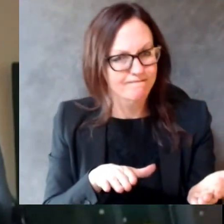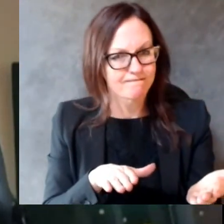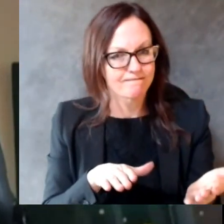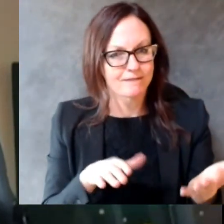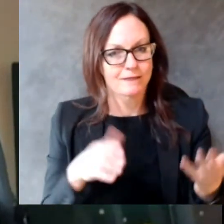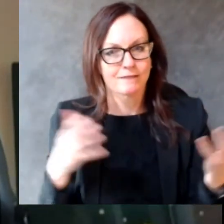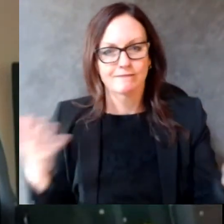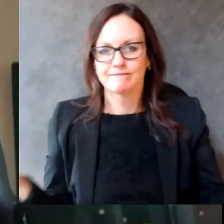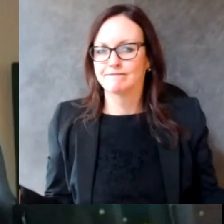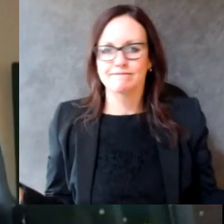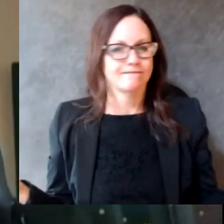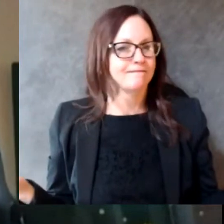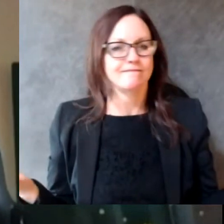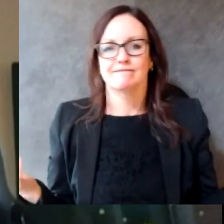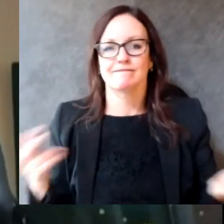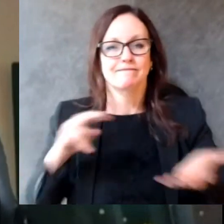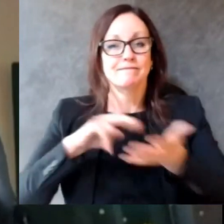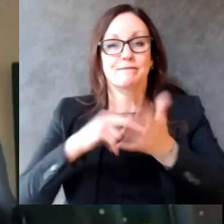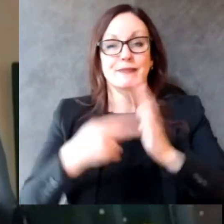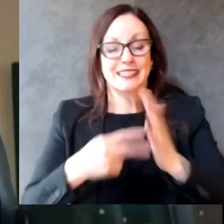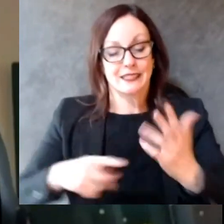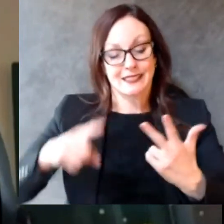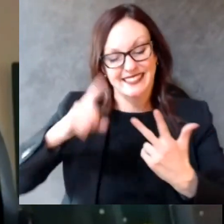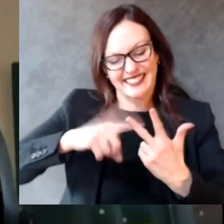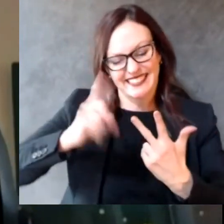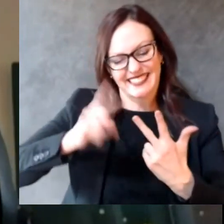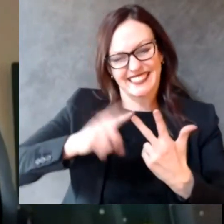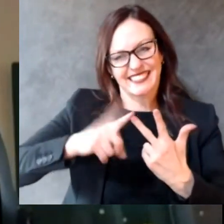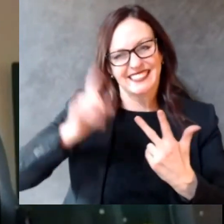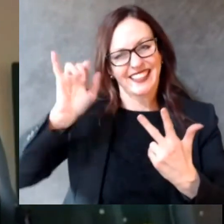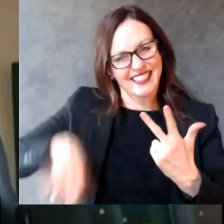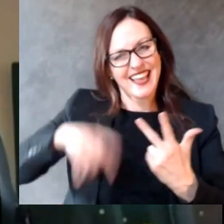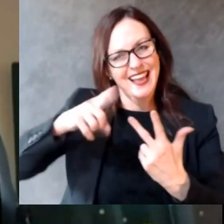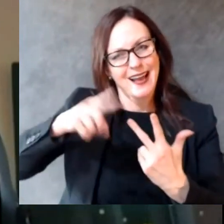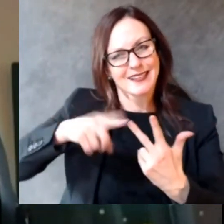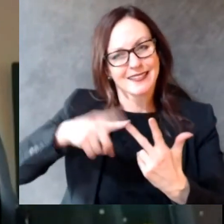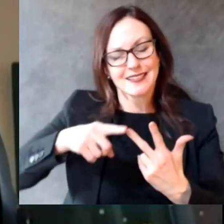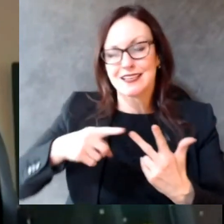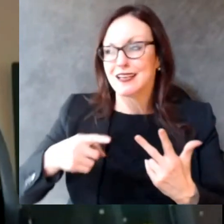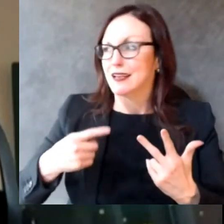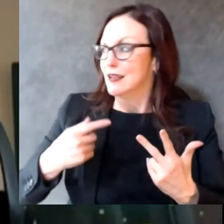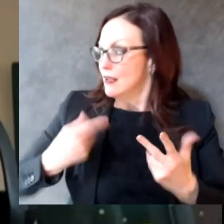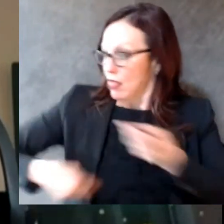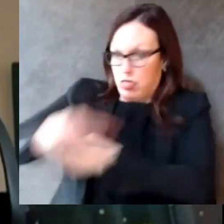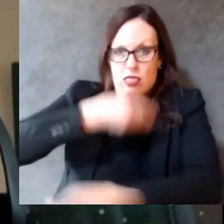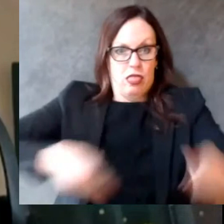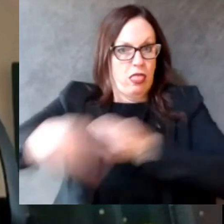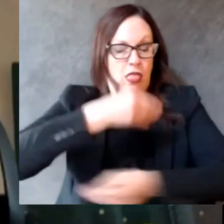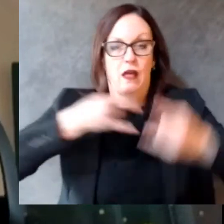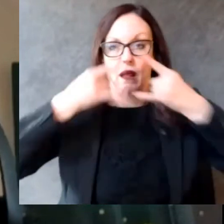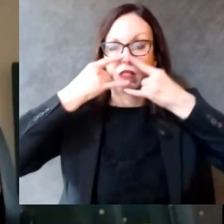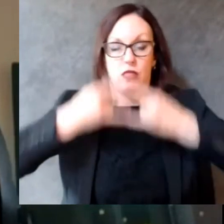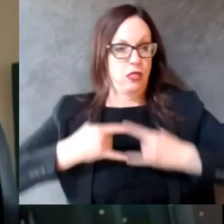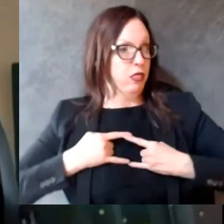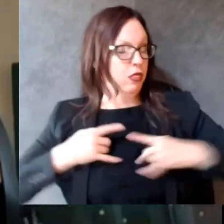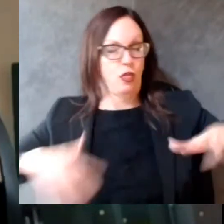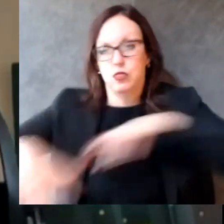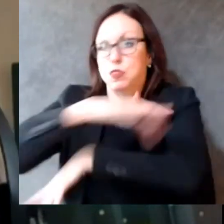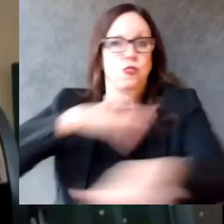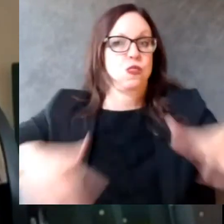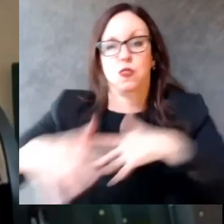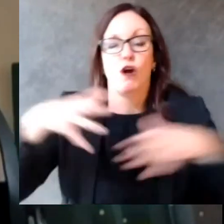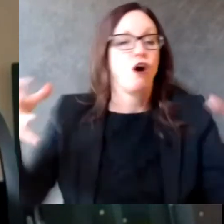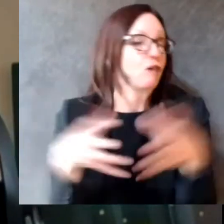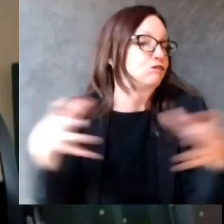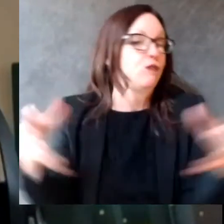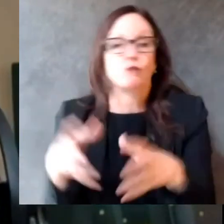And that is indeed what we've seen. We have also started to